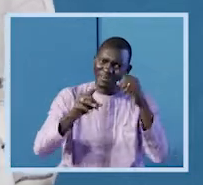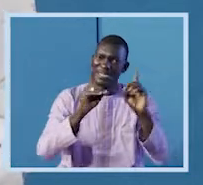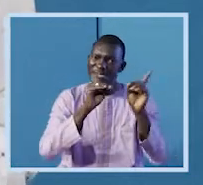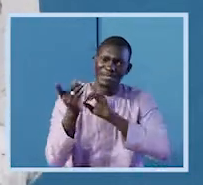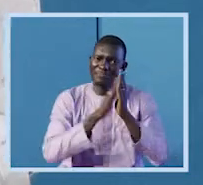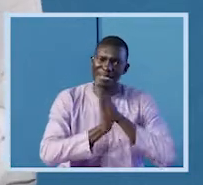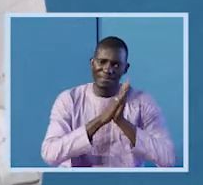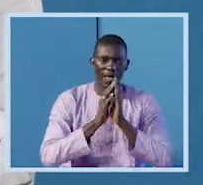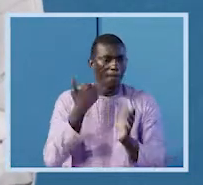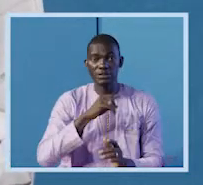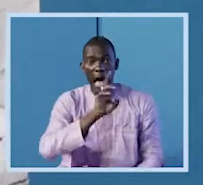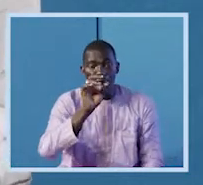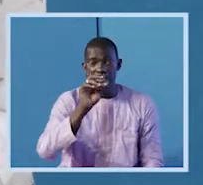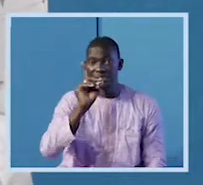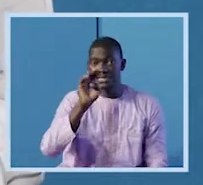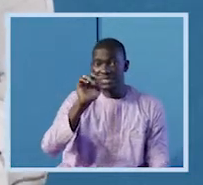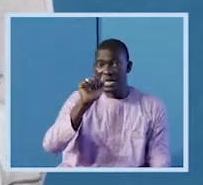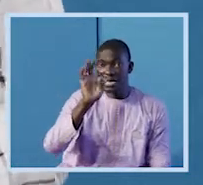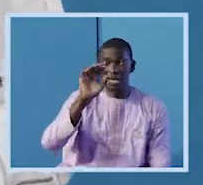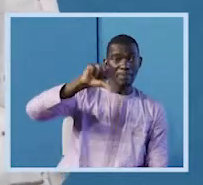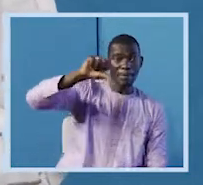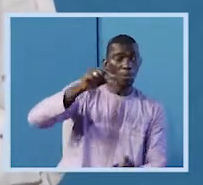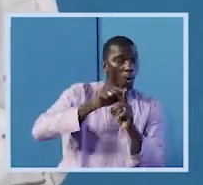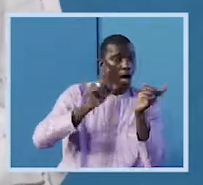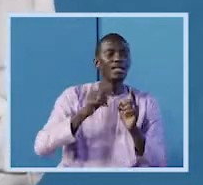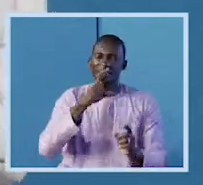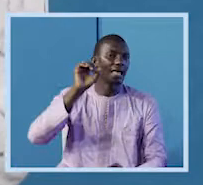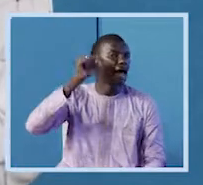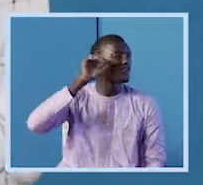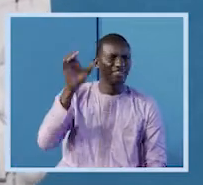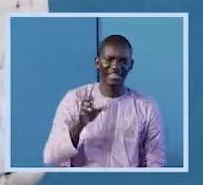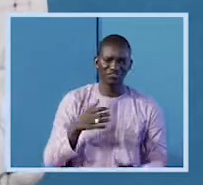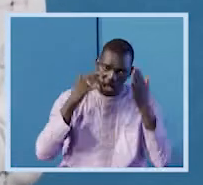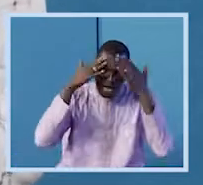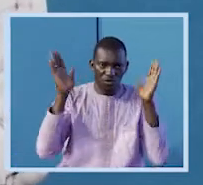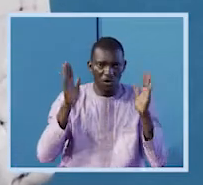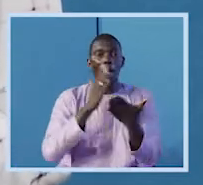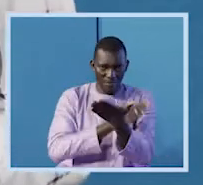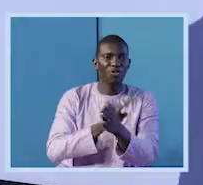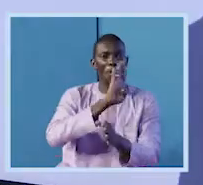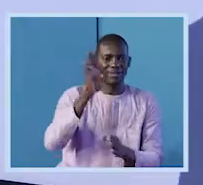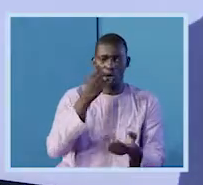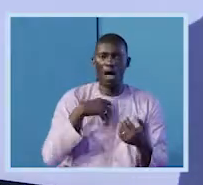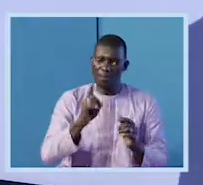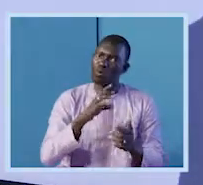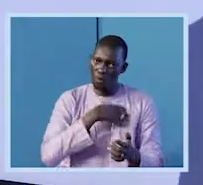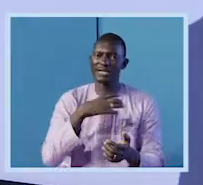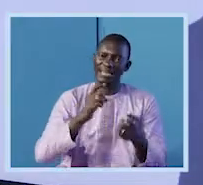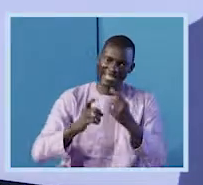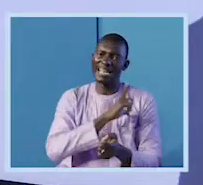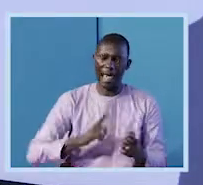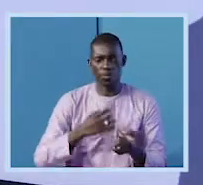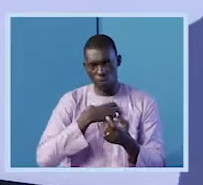who say you're not supposed to say this person is deaf, you're supposed to say hard of hearing. So I don't know. Yeah, which is which? Thank you very much. First of